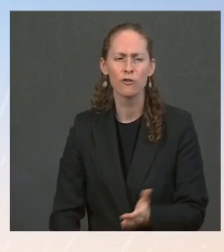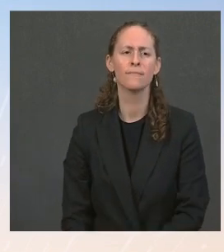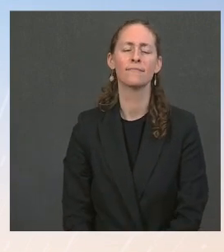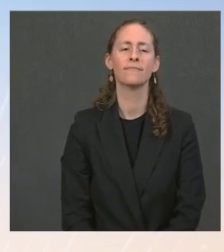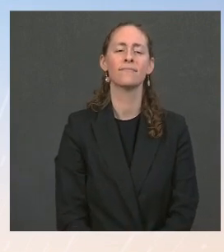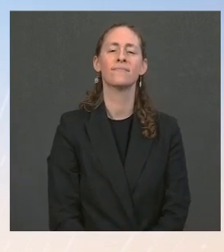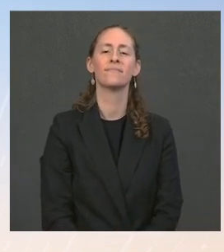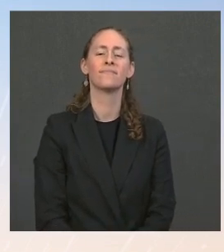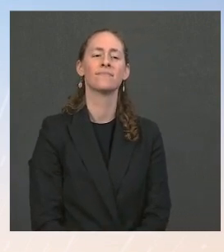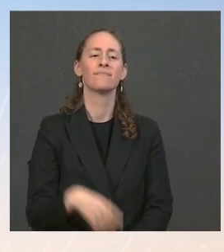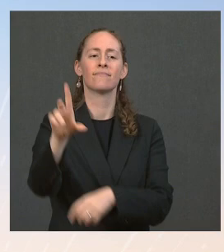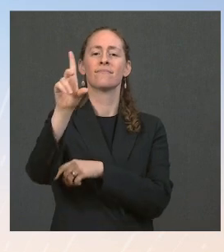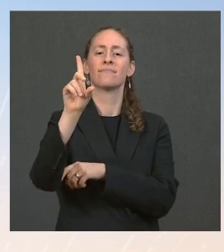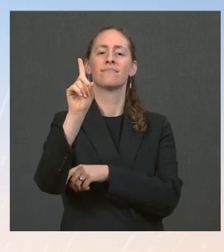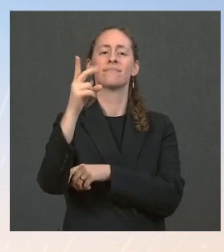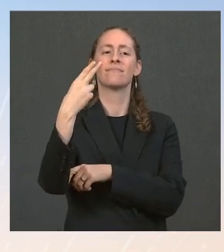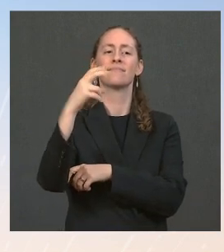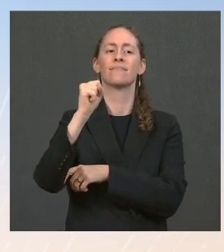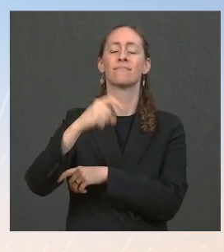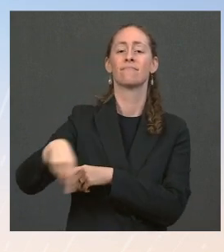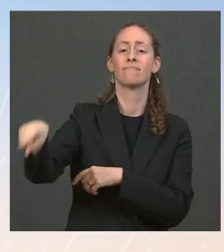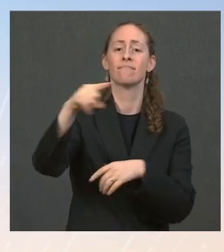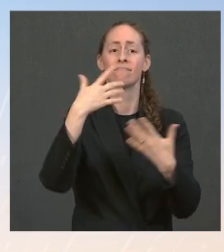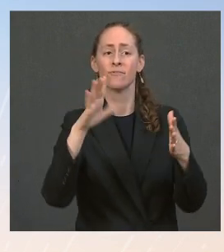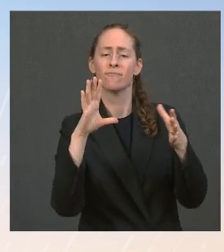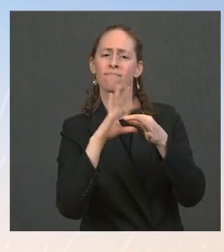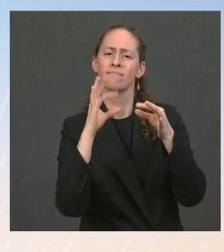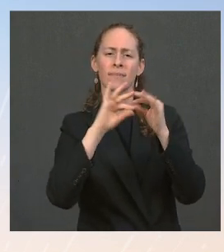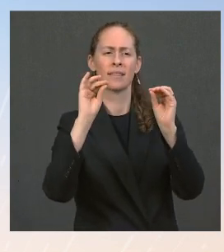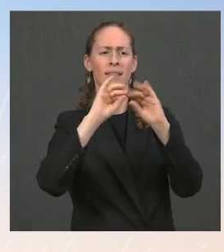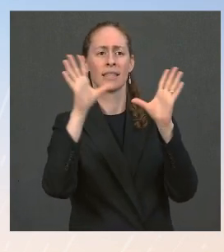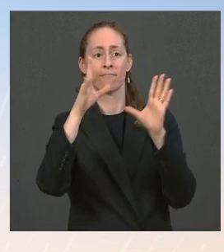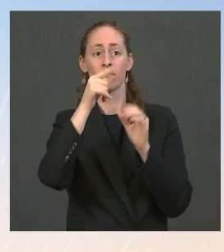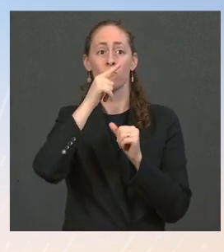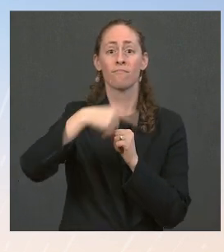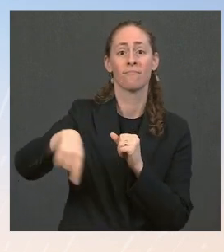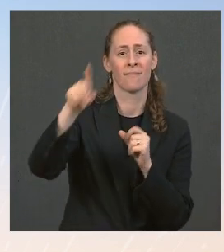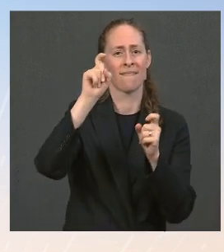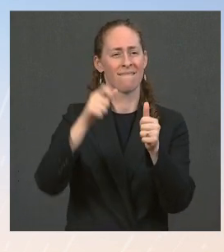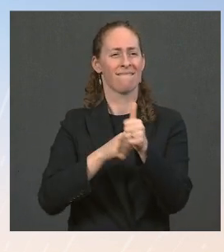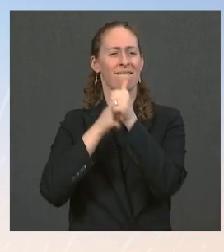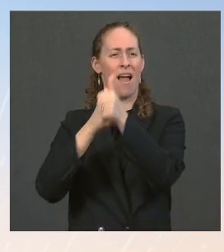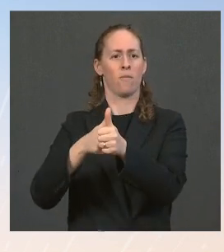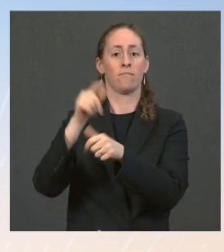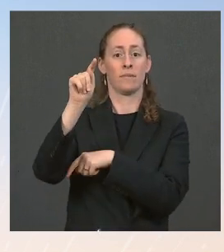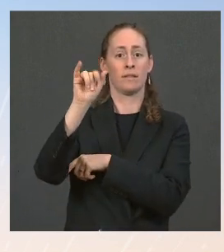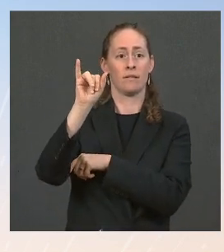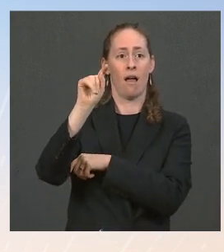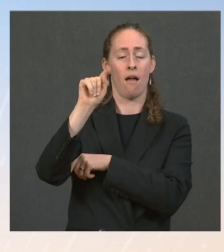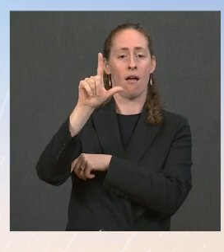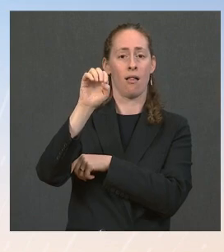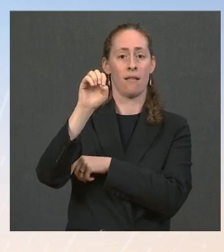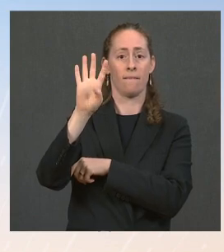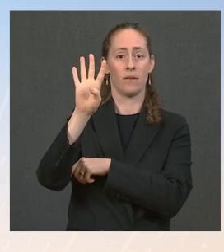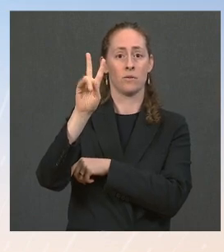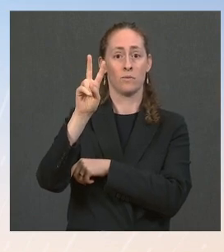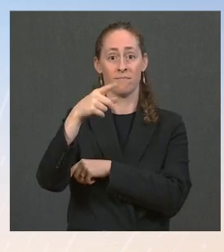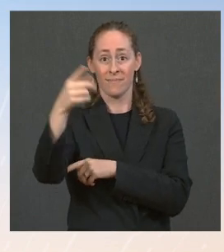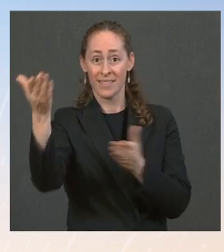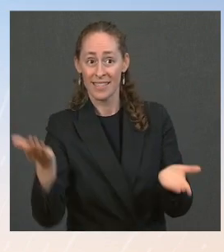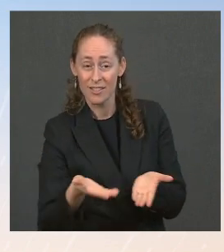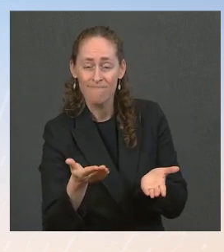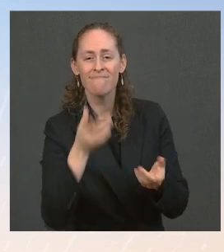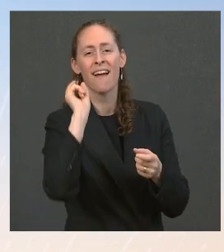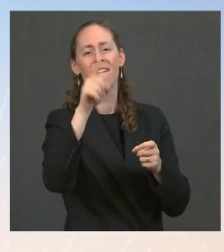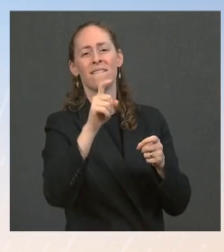expel migrants under CDC's Title 42 authority. Those who cannot be expelled, and this has been the case and been